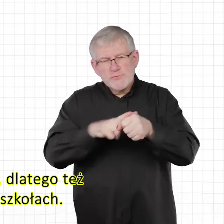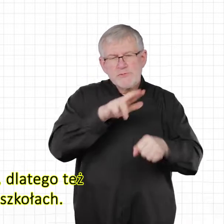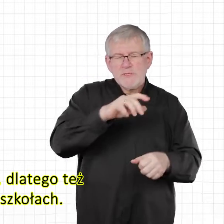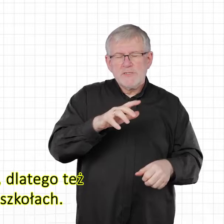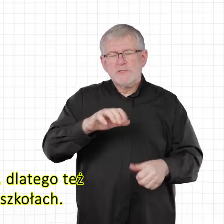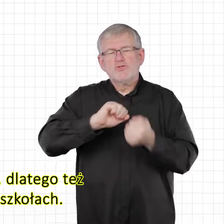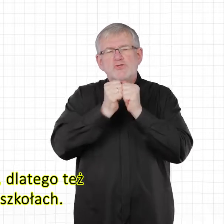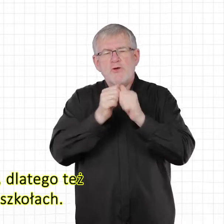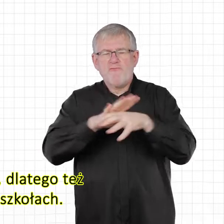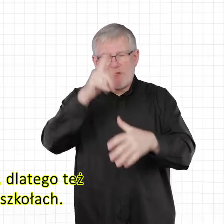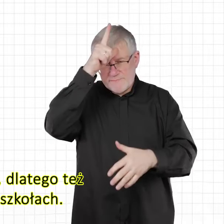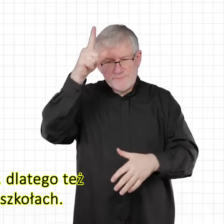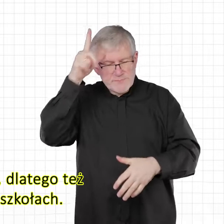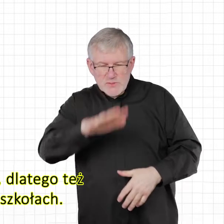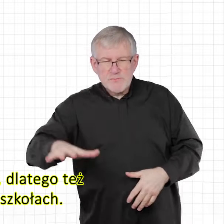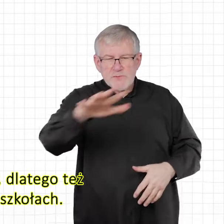gender equality. So they are